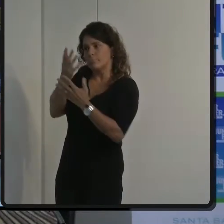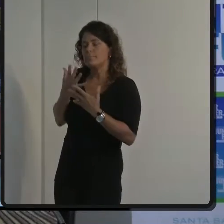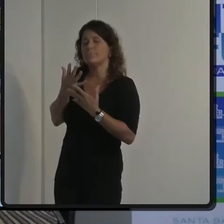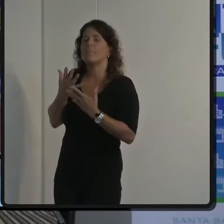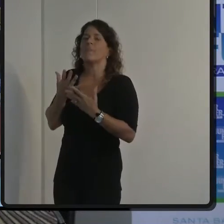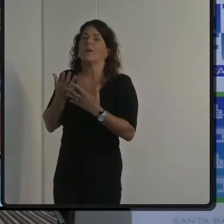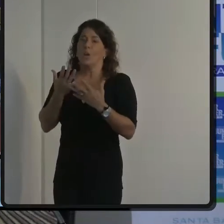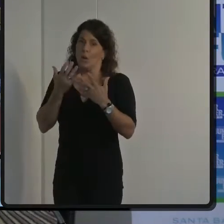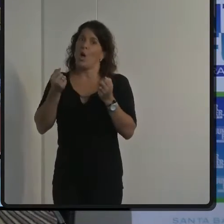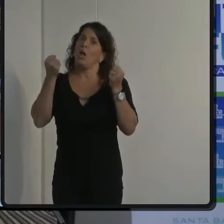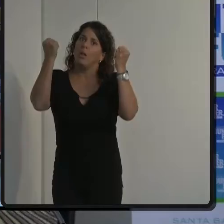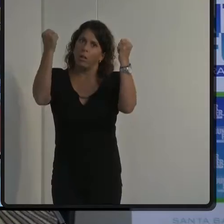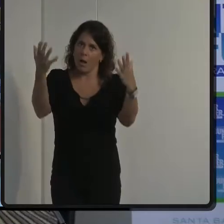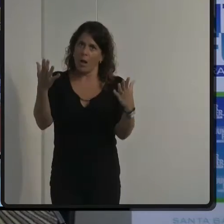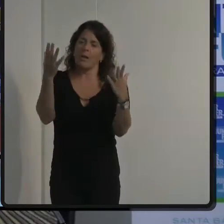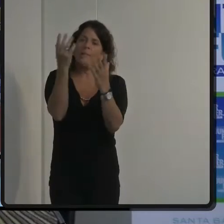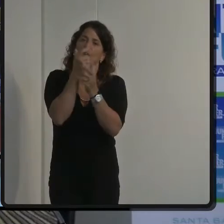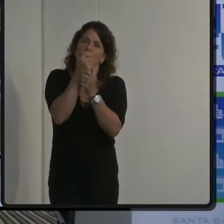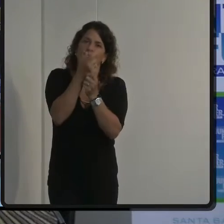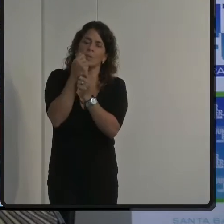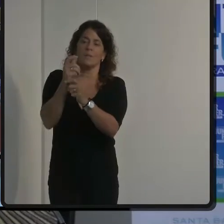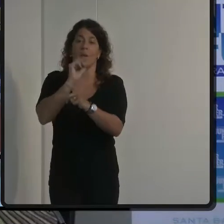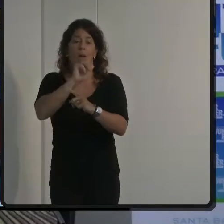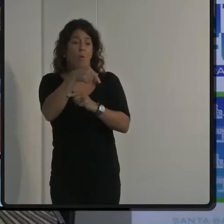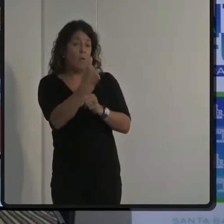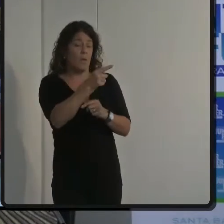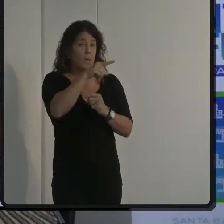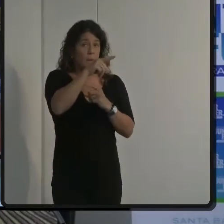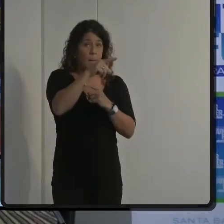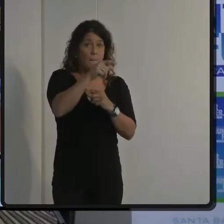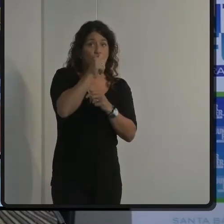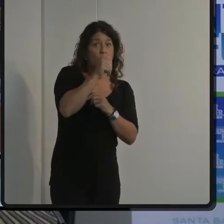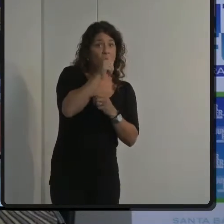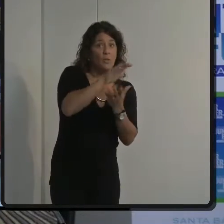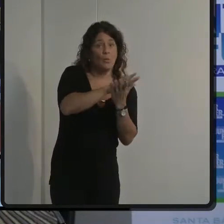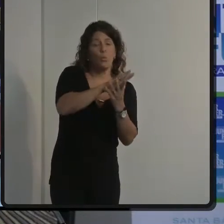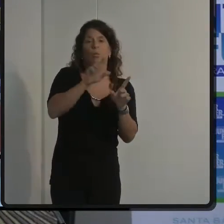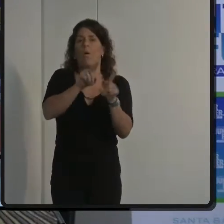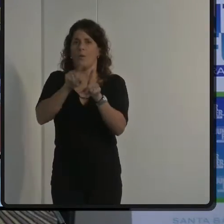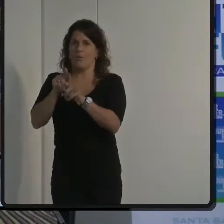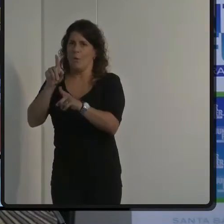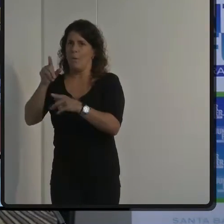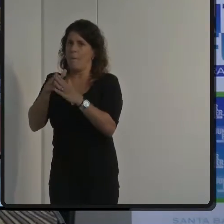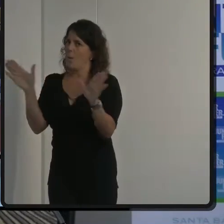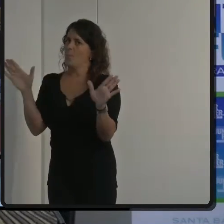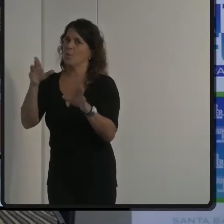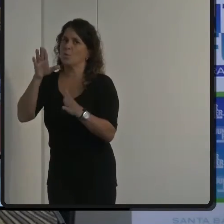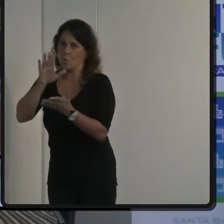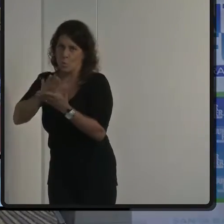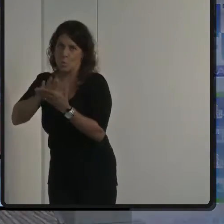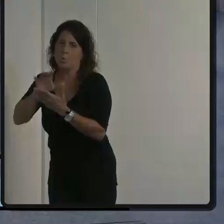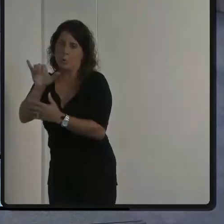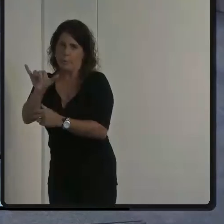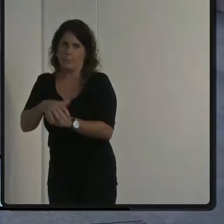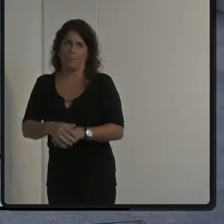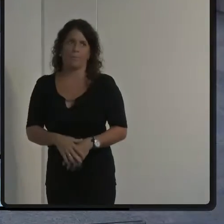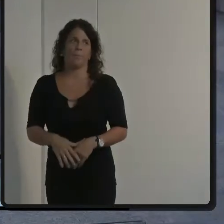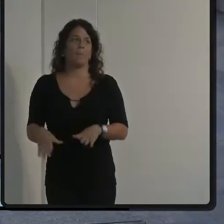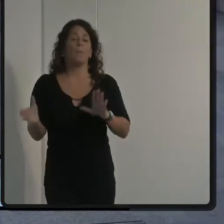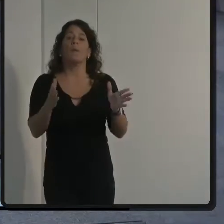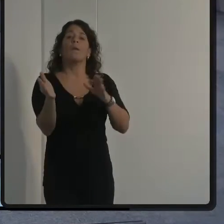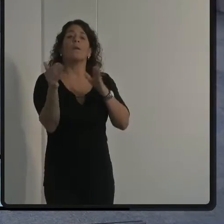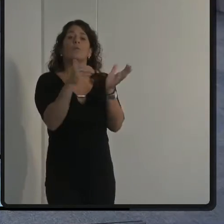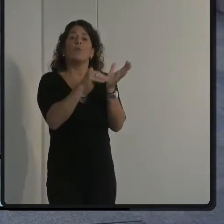interest in not just in private schools, but also in the public schools. Thank you. I'll just go into Dr. Reynoso,